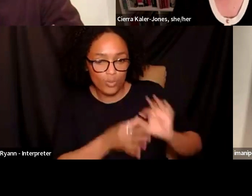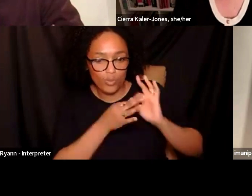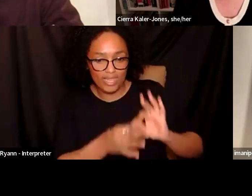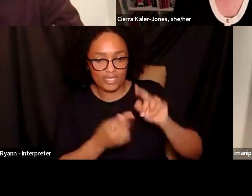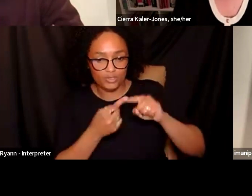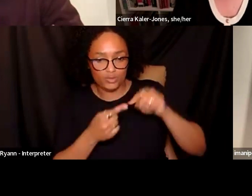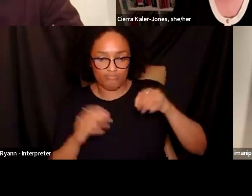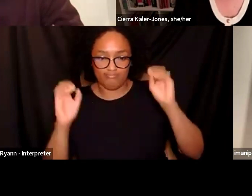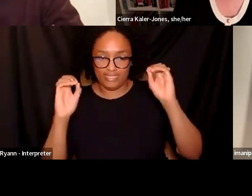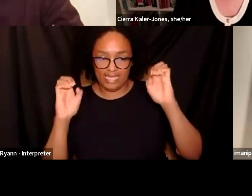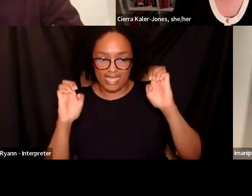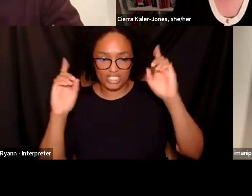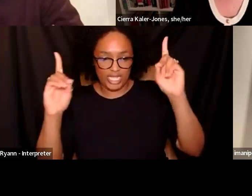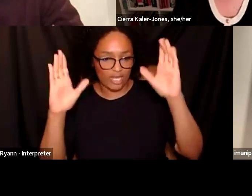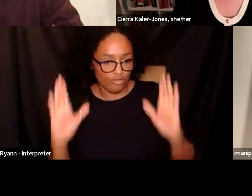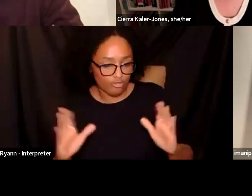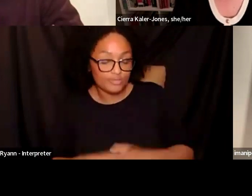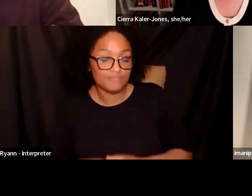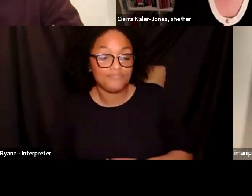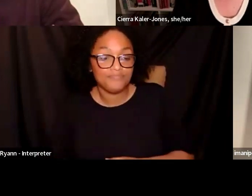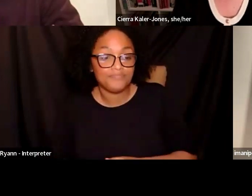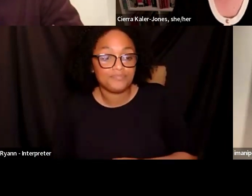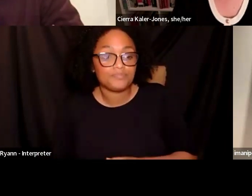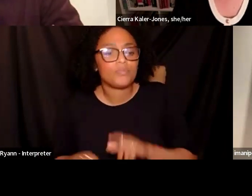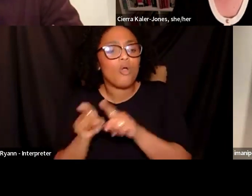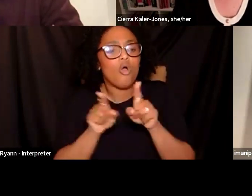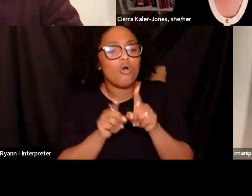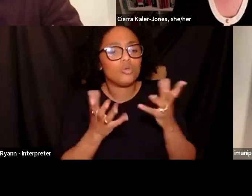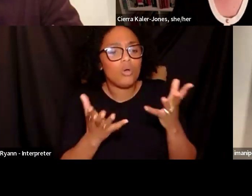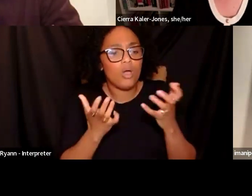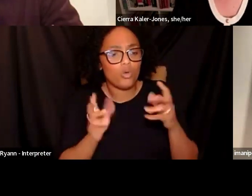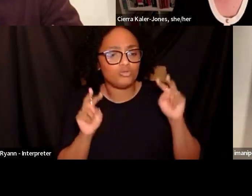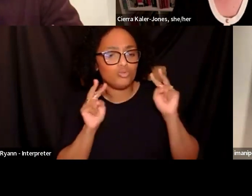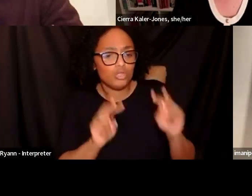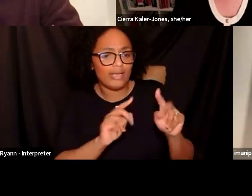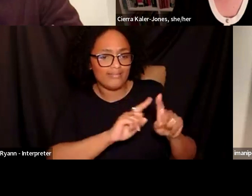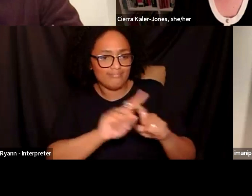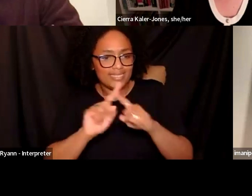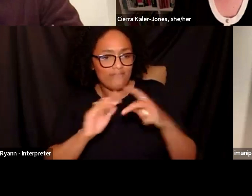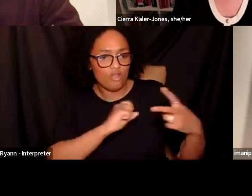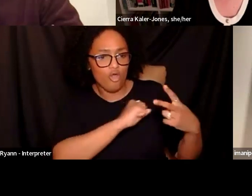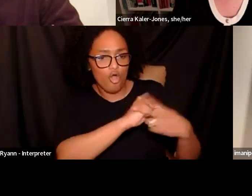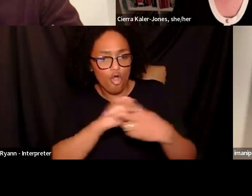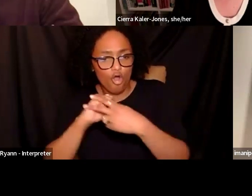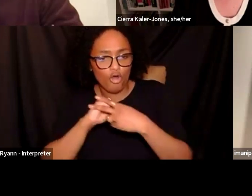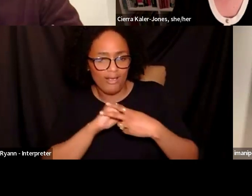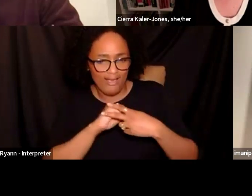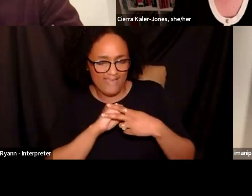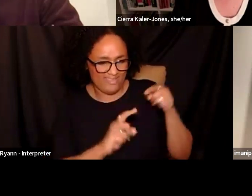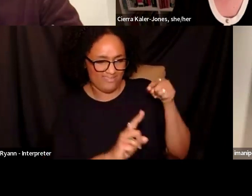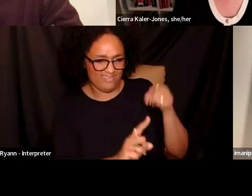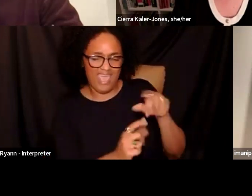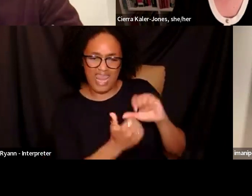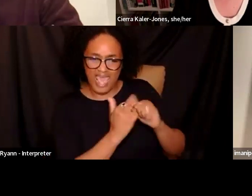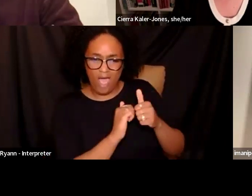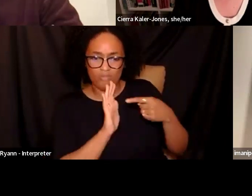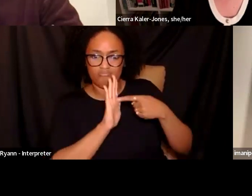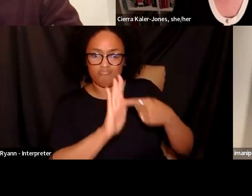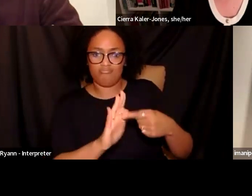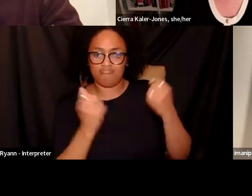specific organizing campaigns the archive reveals. The Black Teacher Archive states,